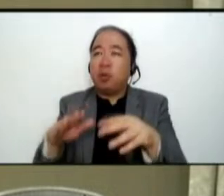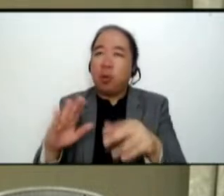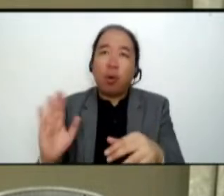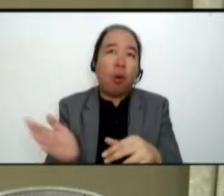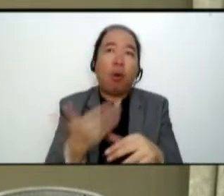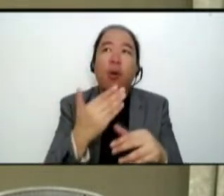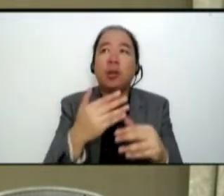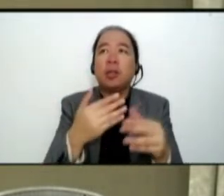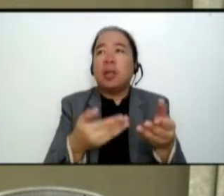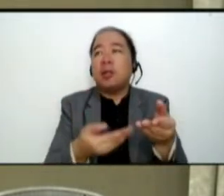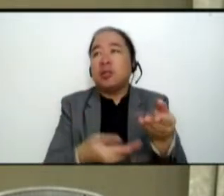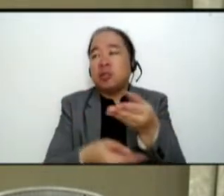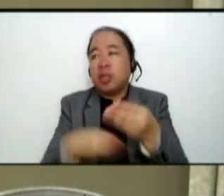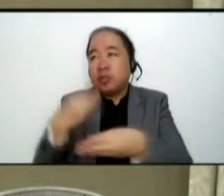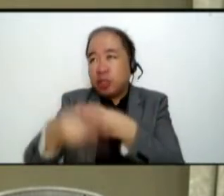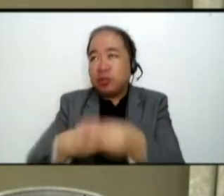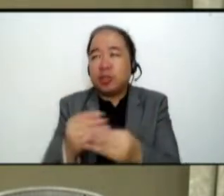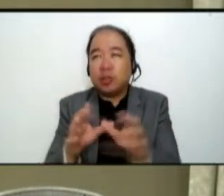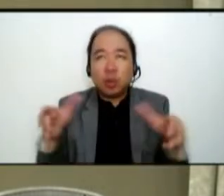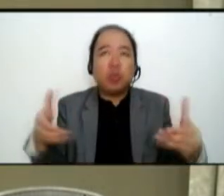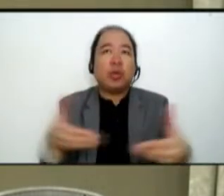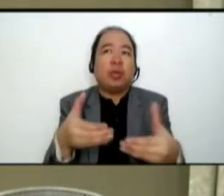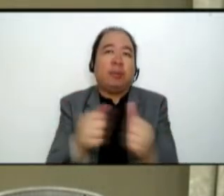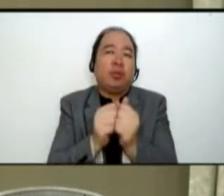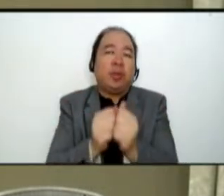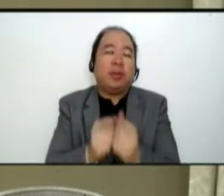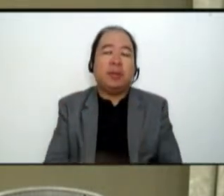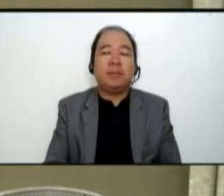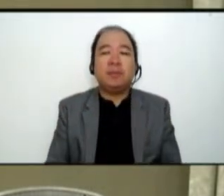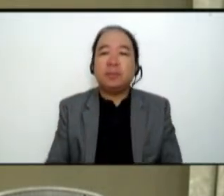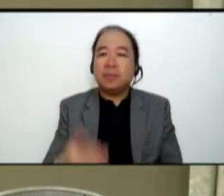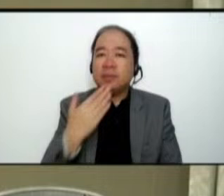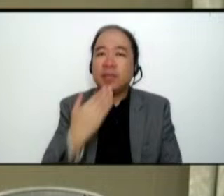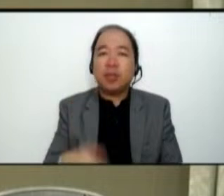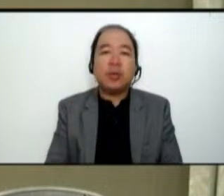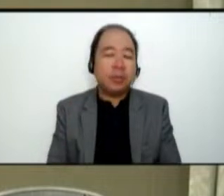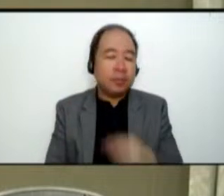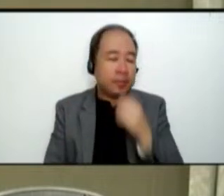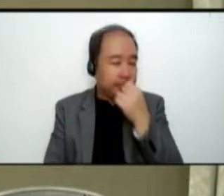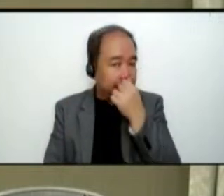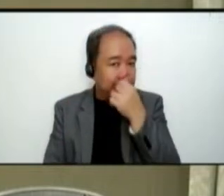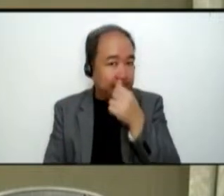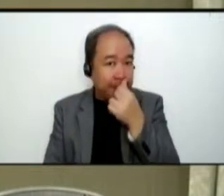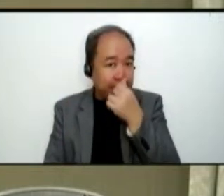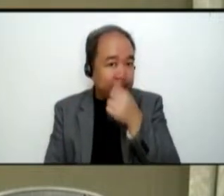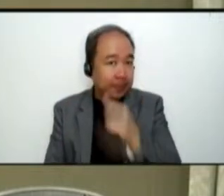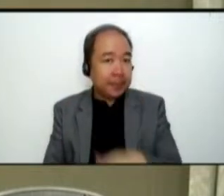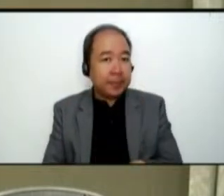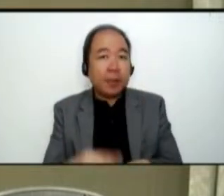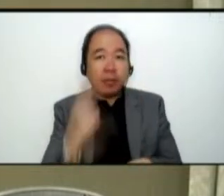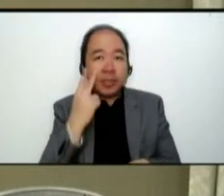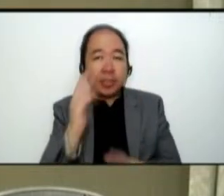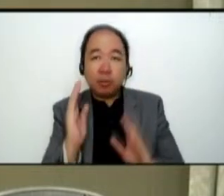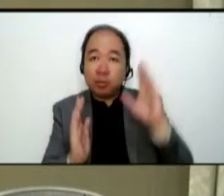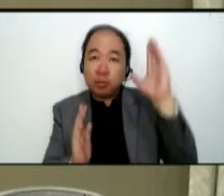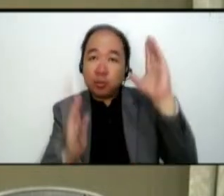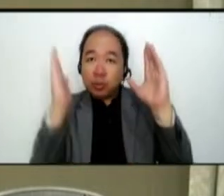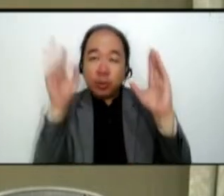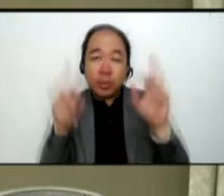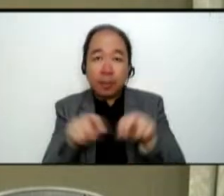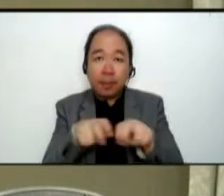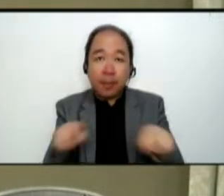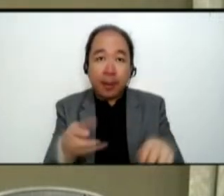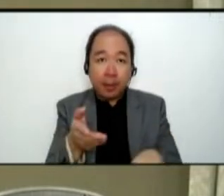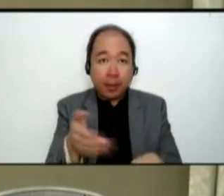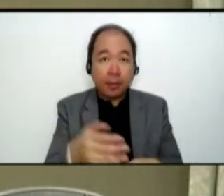Thank you. Okay. Thank you very much, Mr. Prasad. I see two hands here from our distinguished panel.